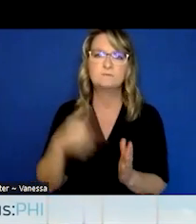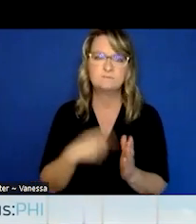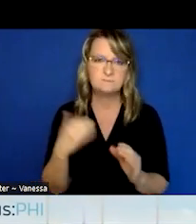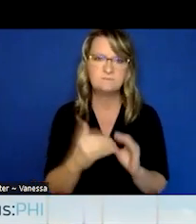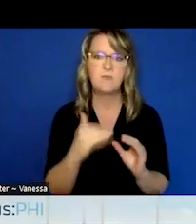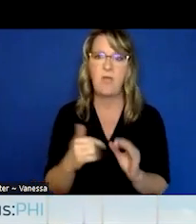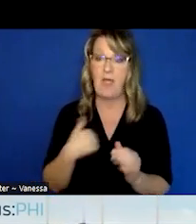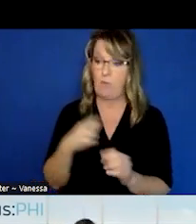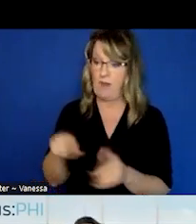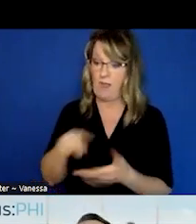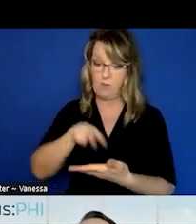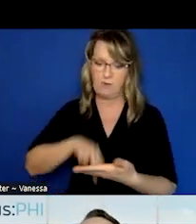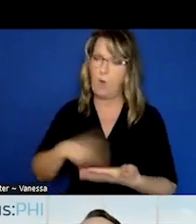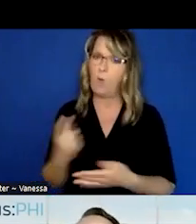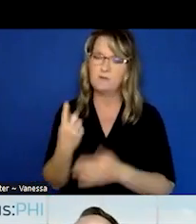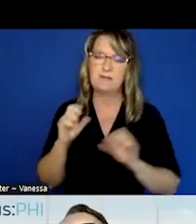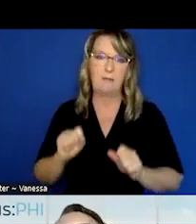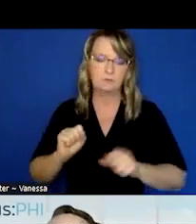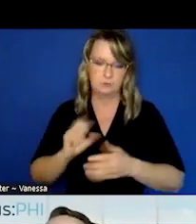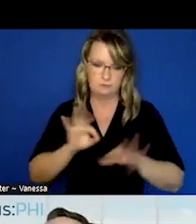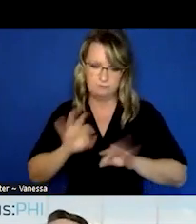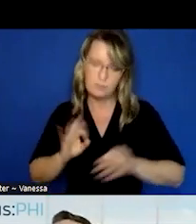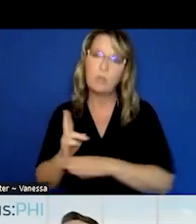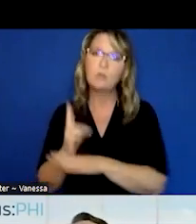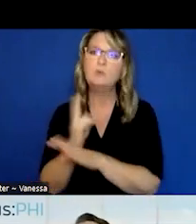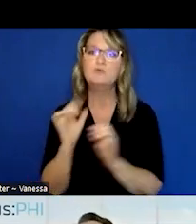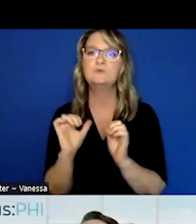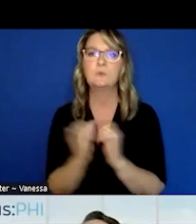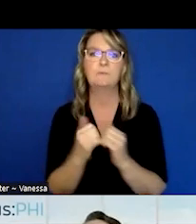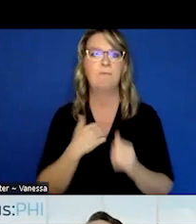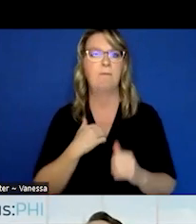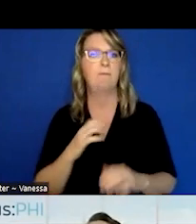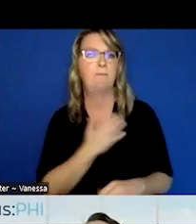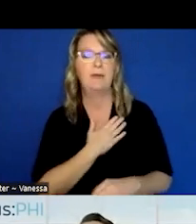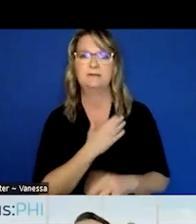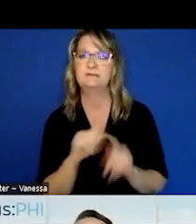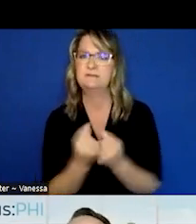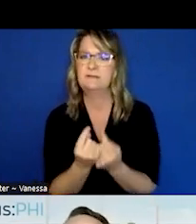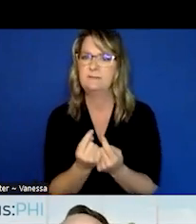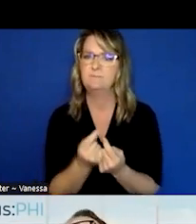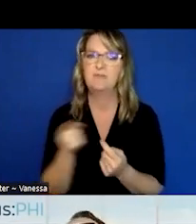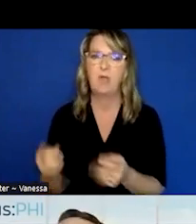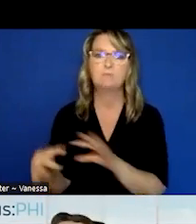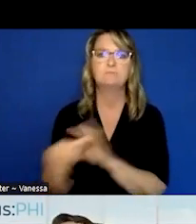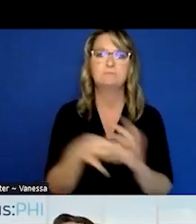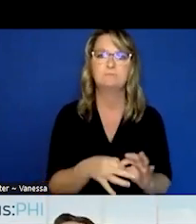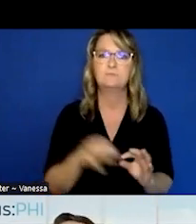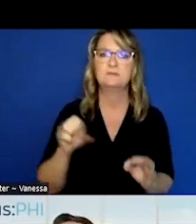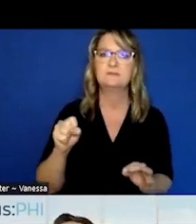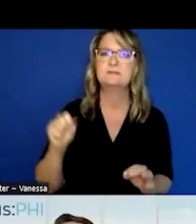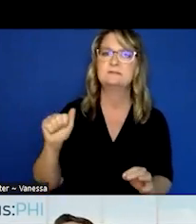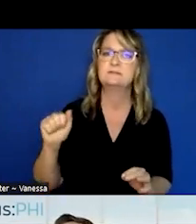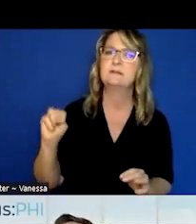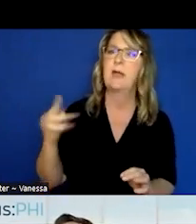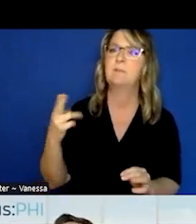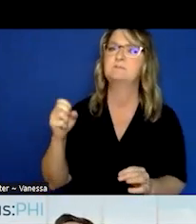utilize with my team. So I really recommend the center, and they're funded by SAMHSA. So they're really kind of plugged in to what's going on around privacy